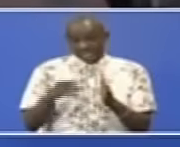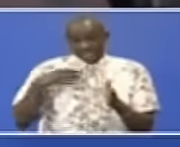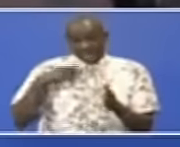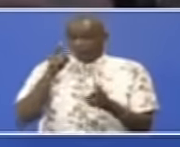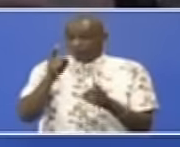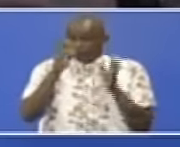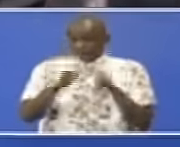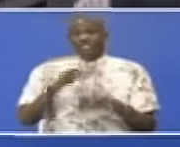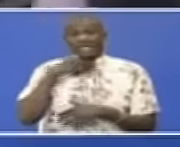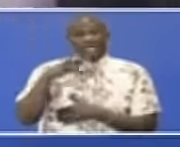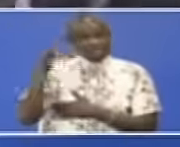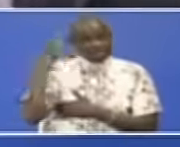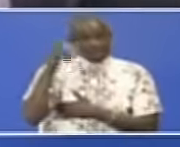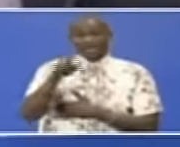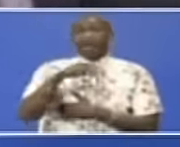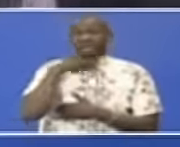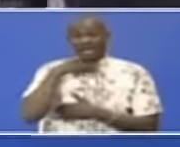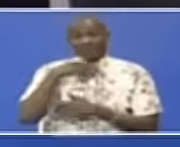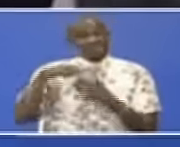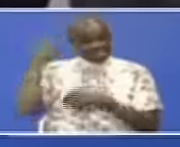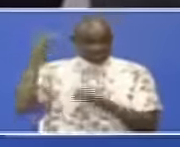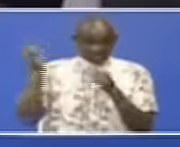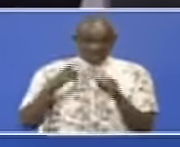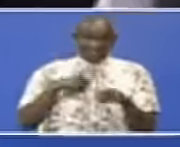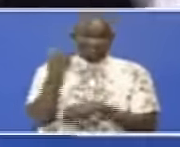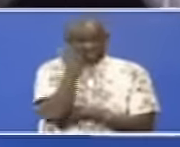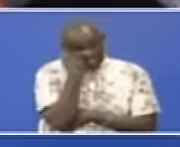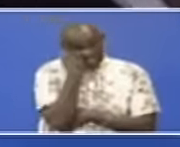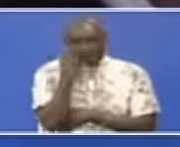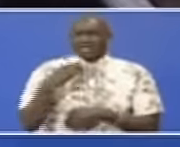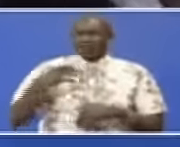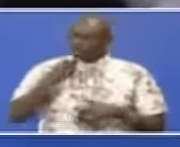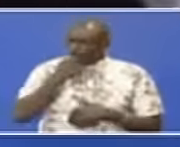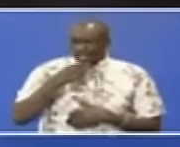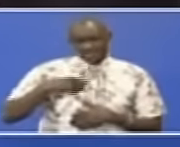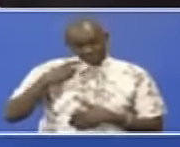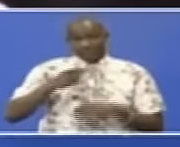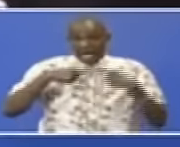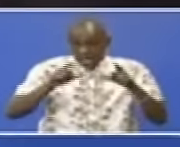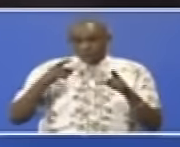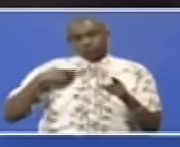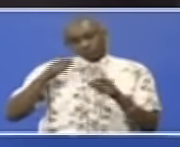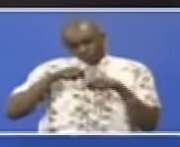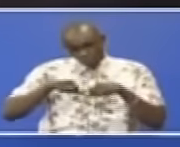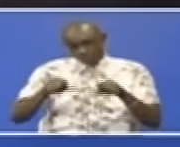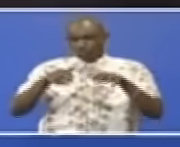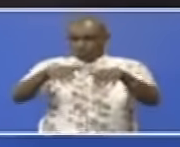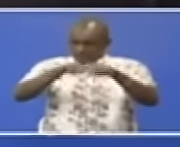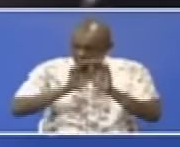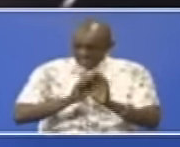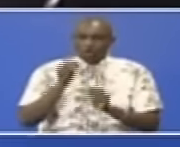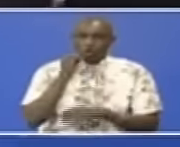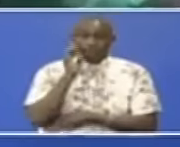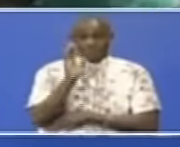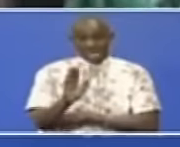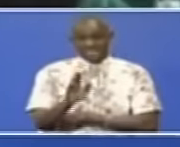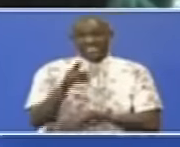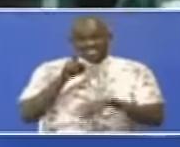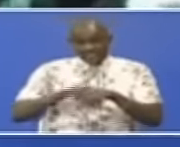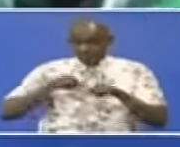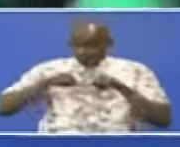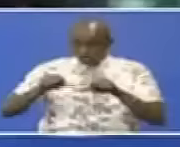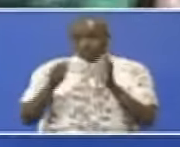month after a short illness. The Gor Mahia fans later allowed the burial to proceed and helped to bury Okello at his home before